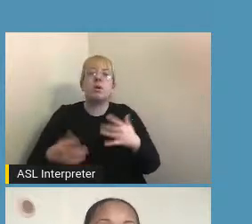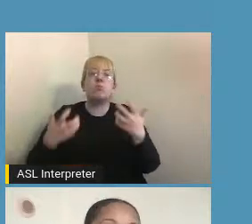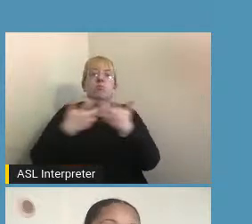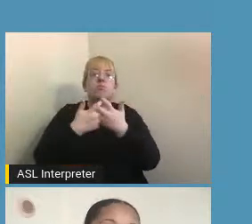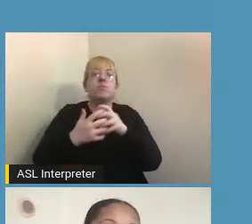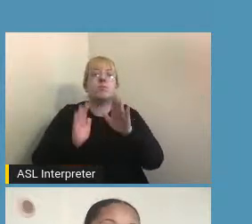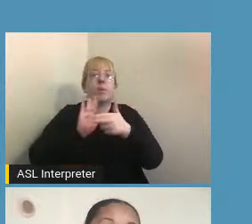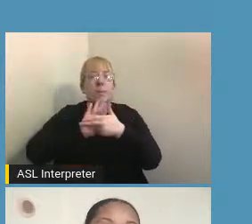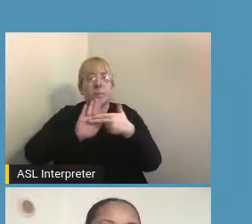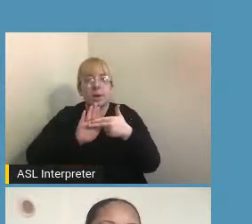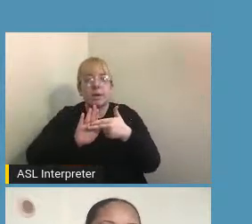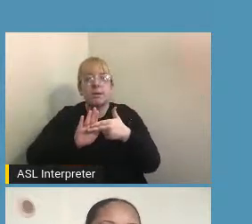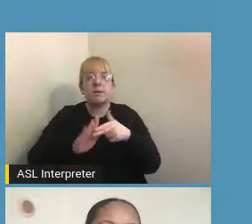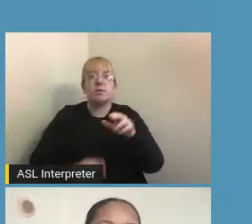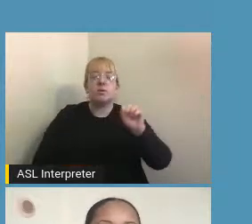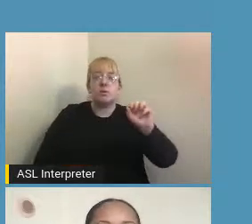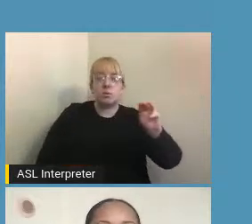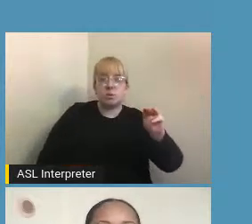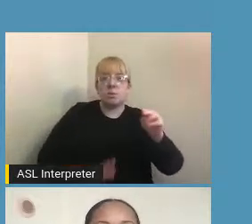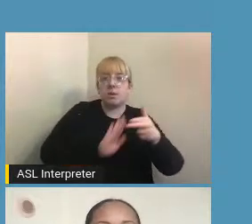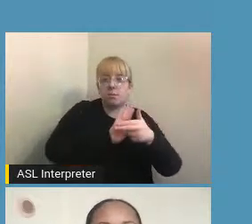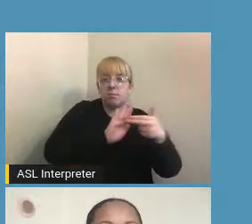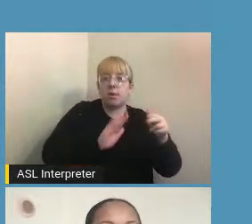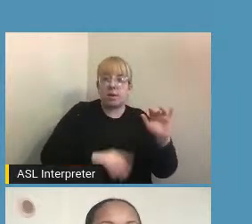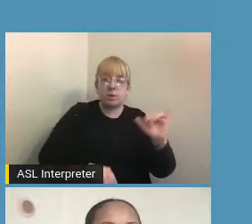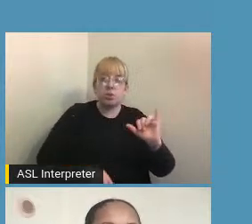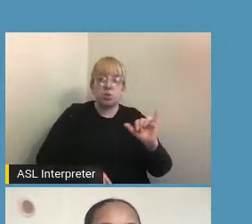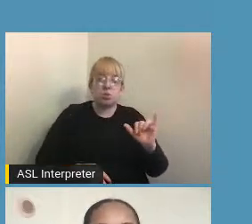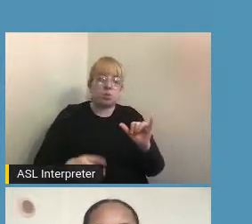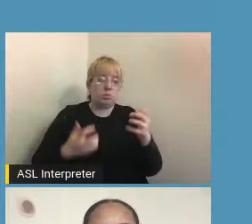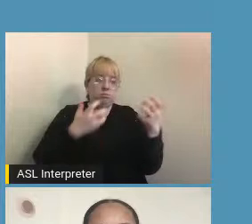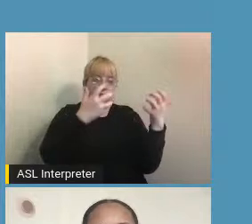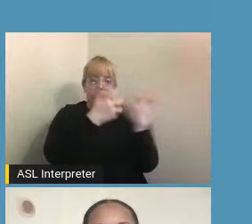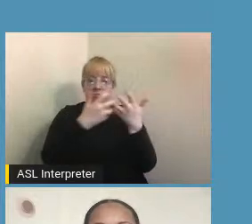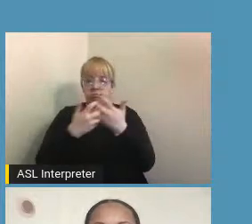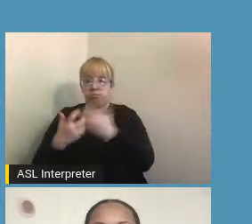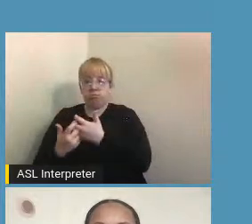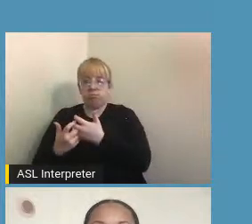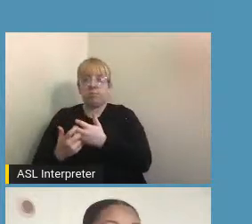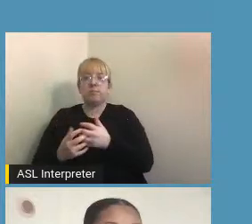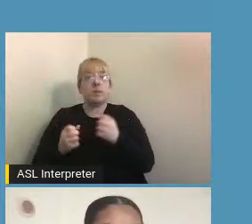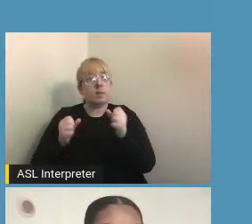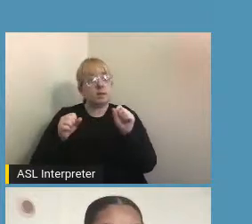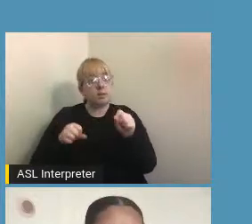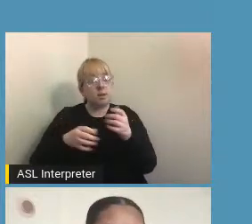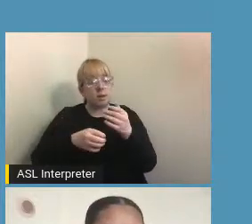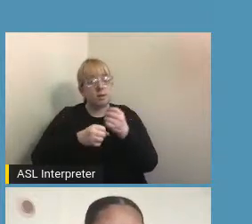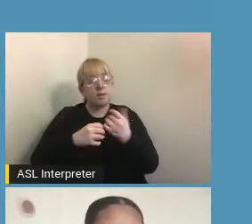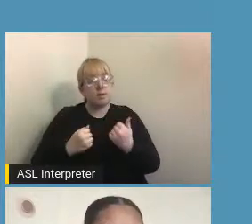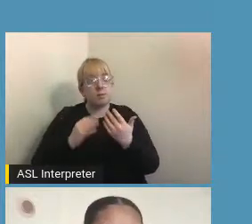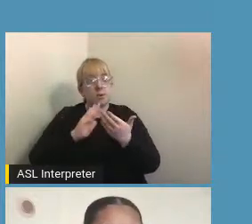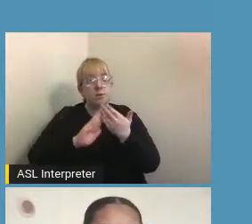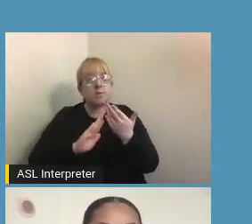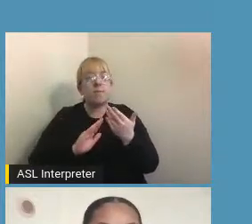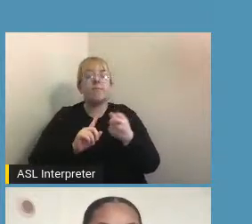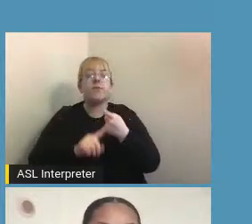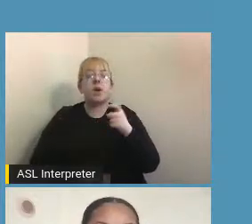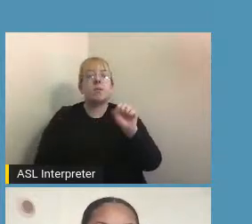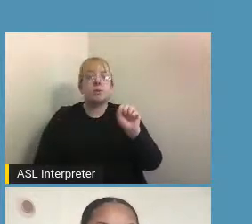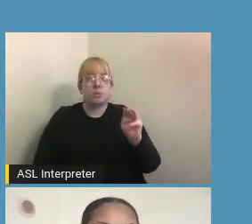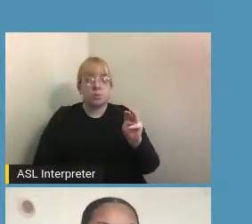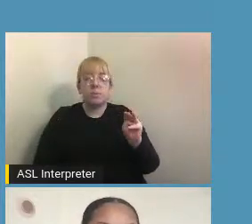social media guidelines. And you can, get inspiration from social media, other